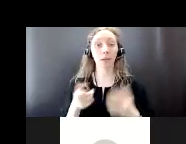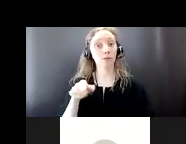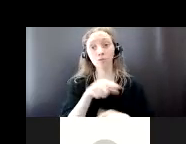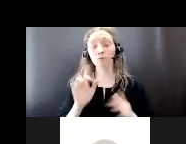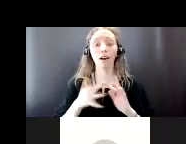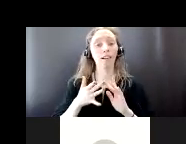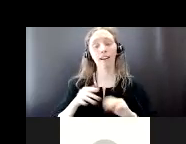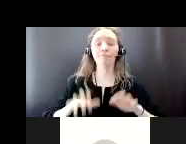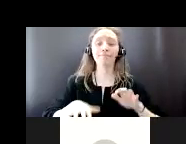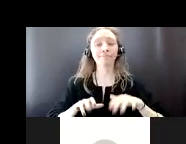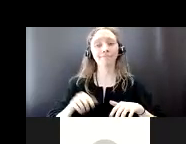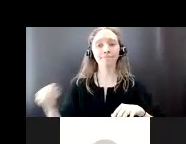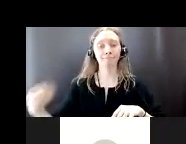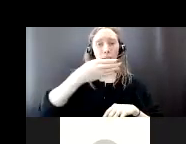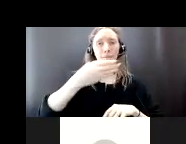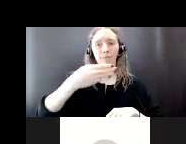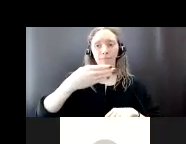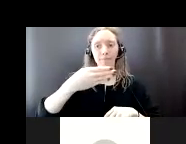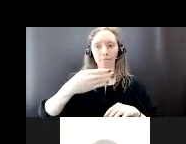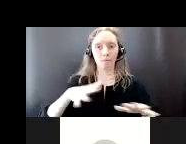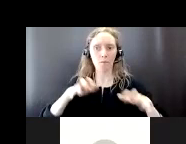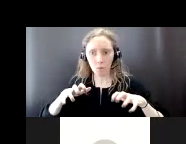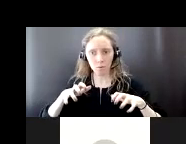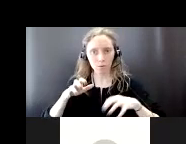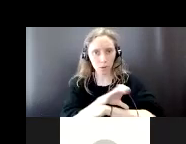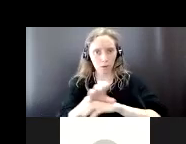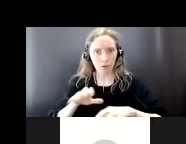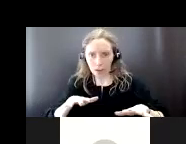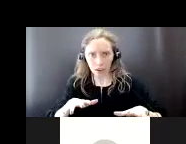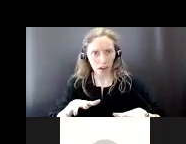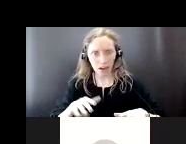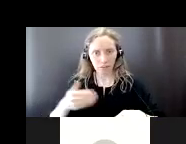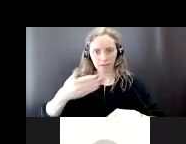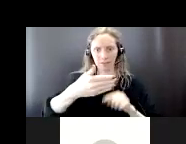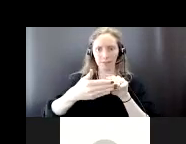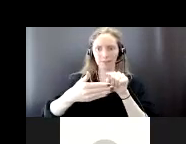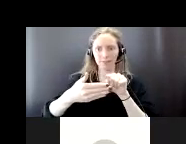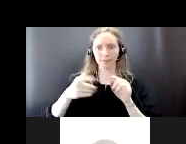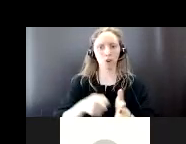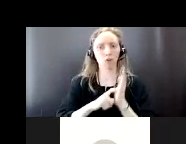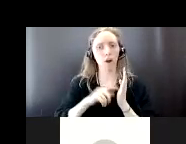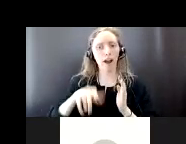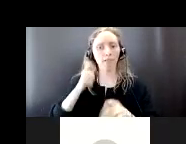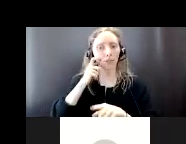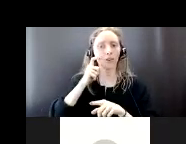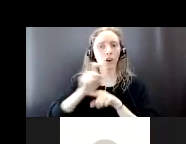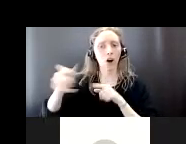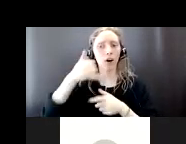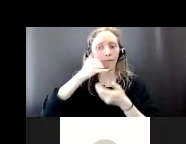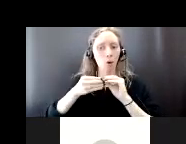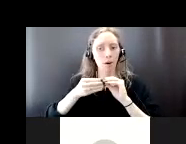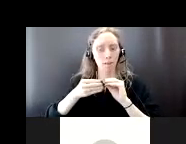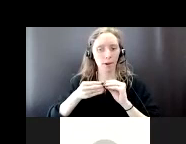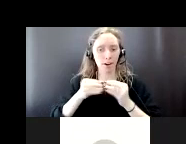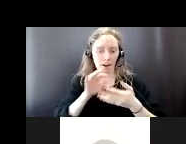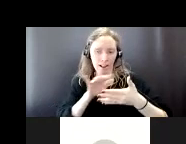their computer and tells them that they're required to call a phone number immediately to take care or wipe off viruses that are